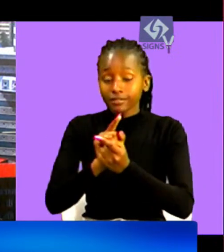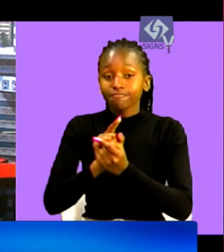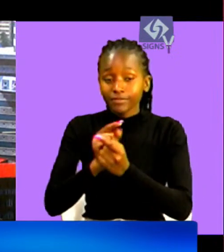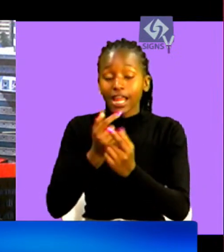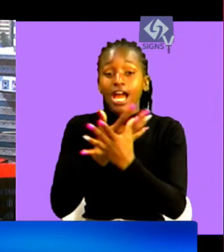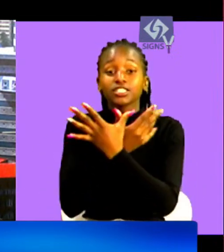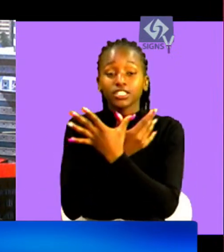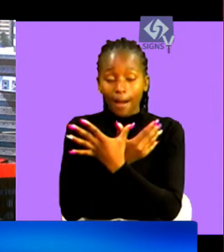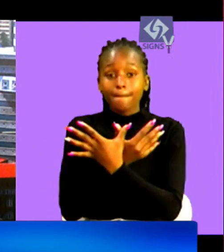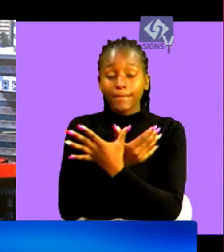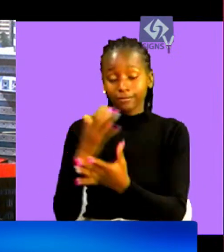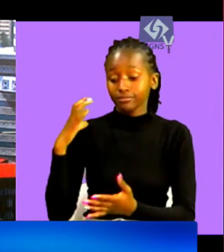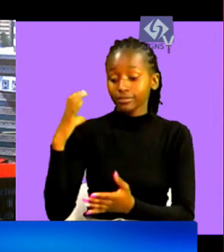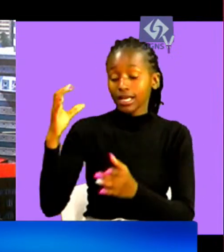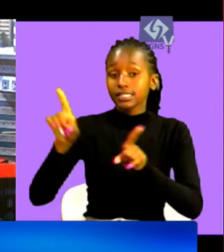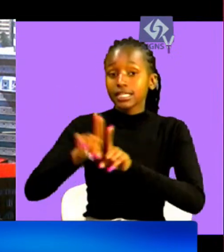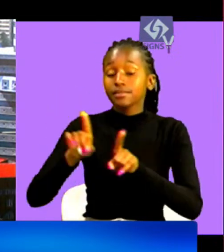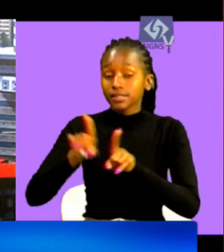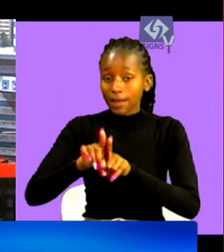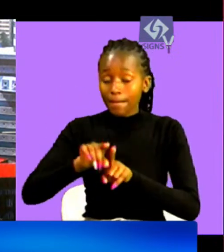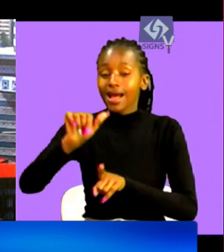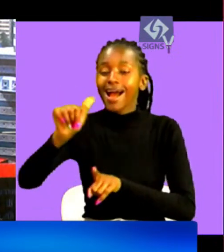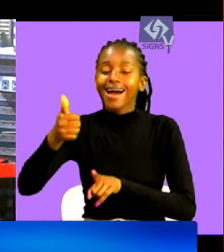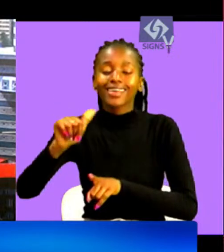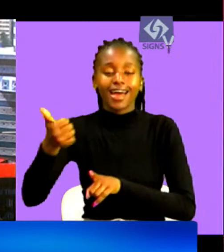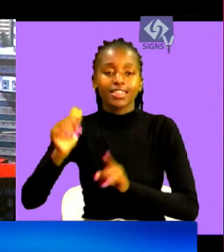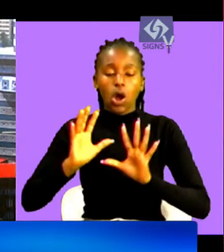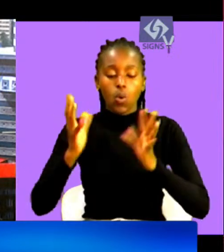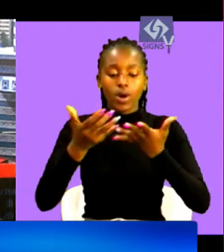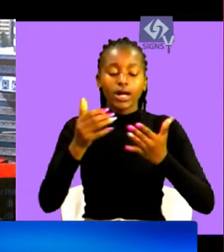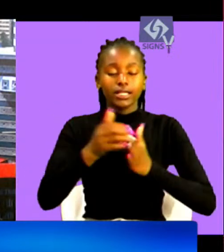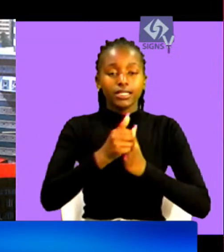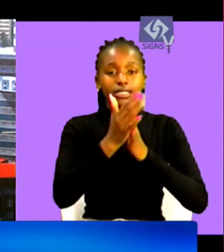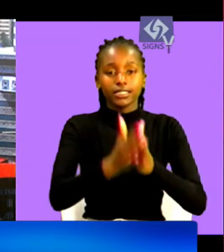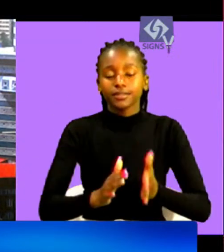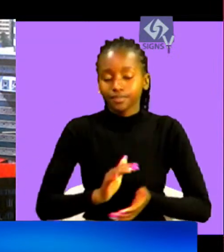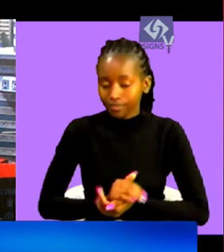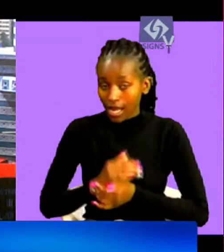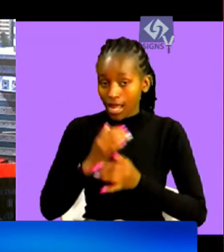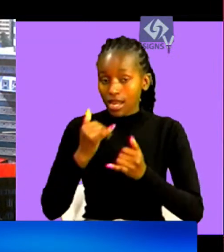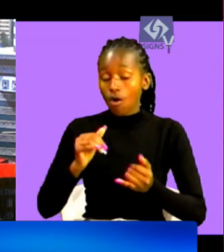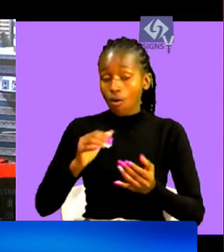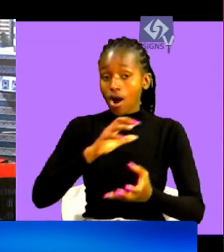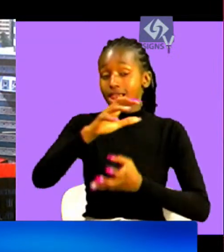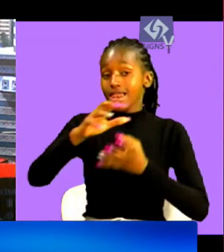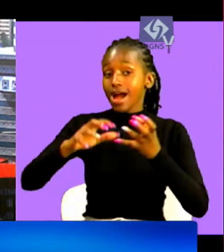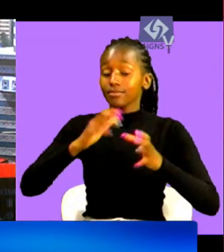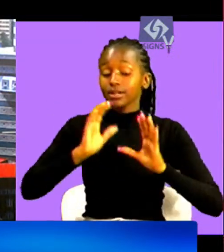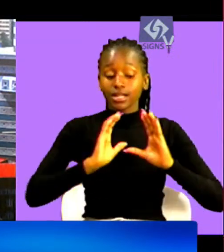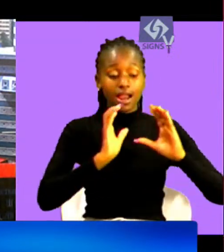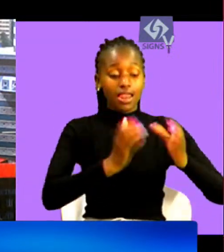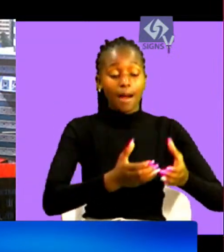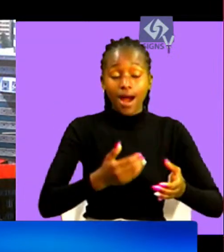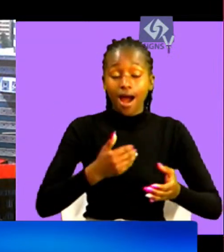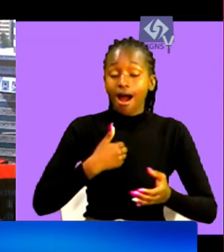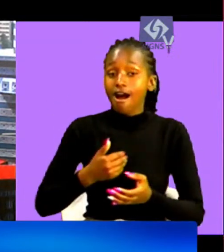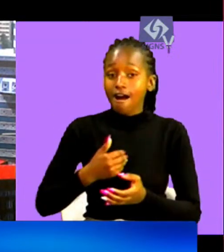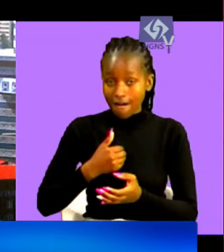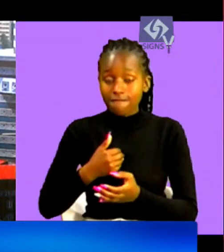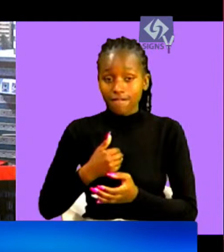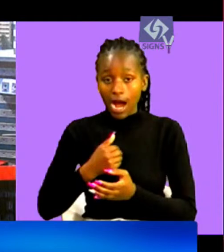Olaf Scholz and other world leaders. The Climate Club, led by the German government, aims to